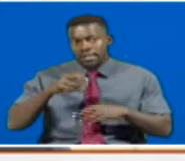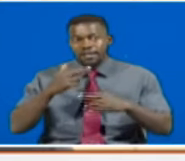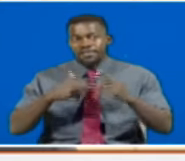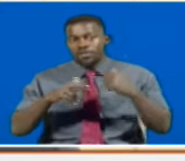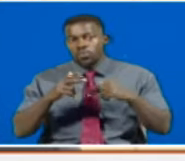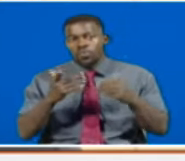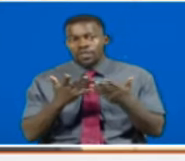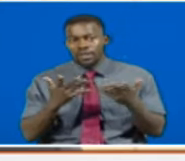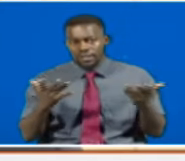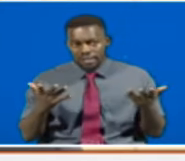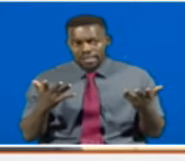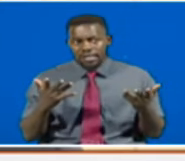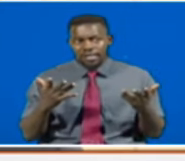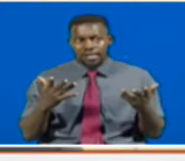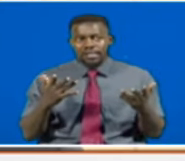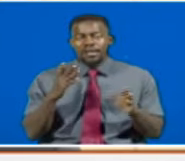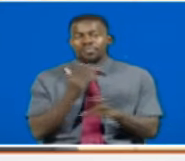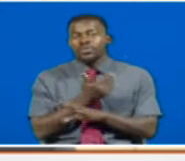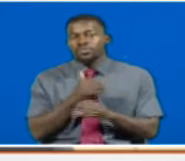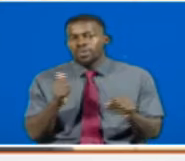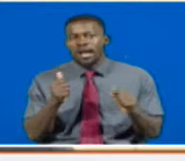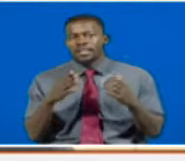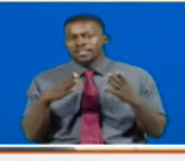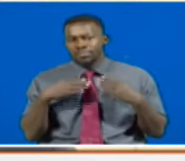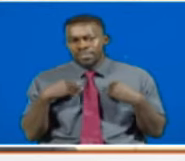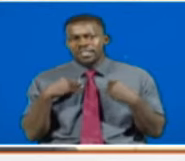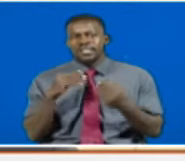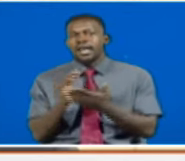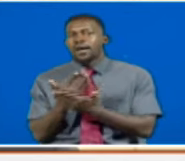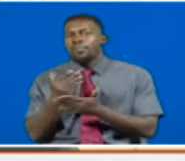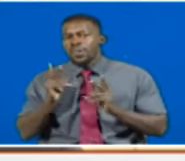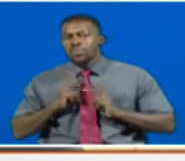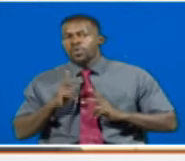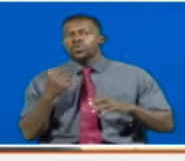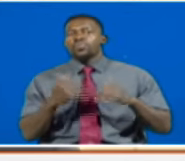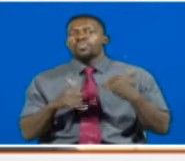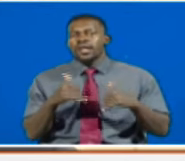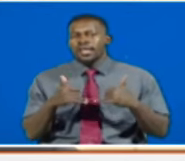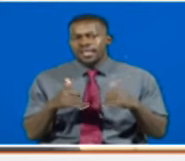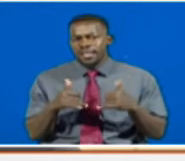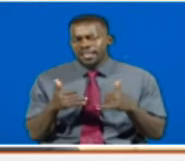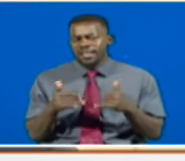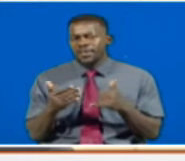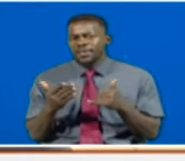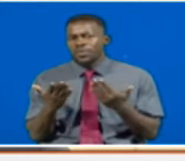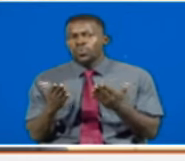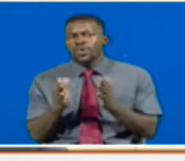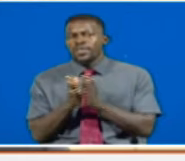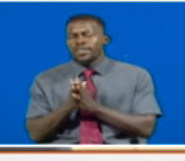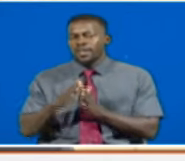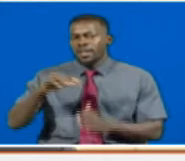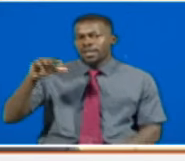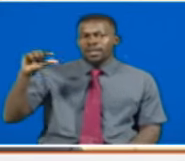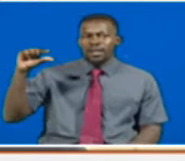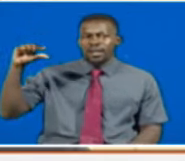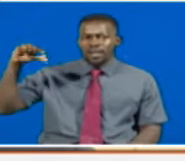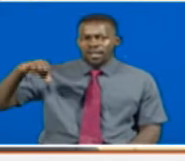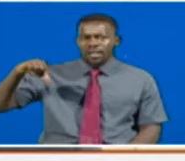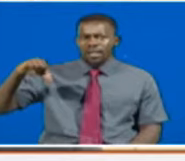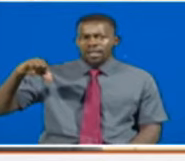him play games with the guarantors again. In fact, we are calling out to